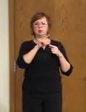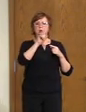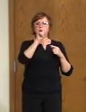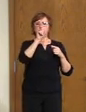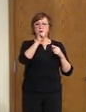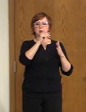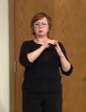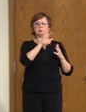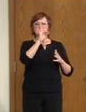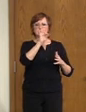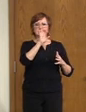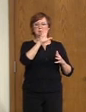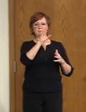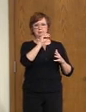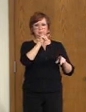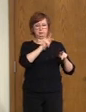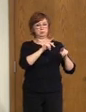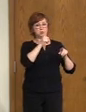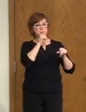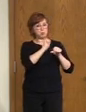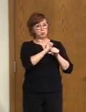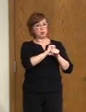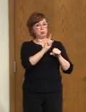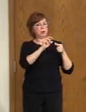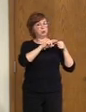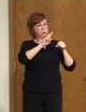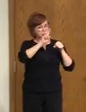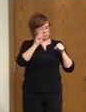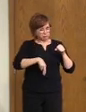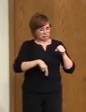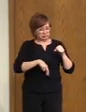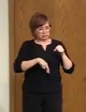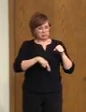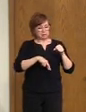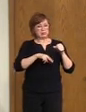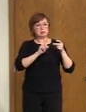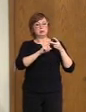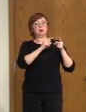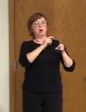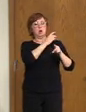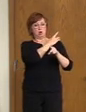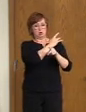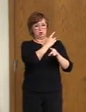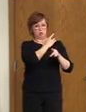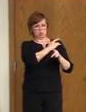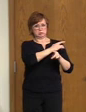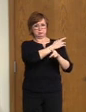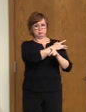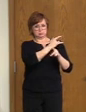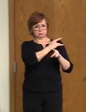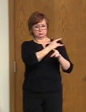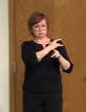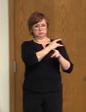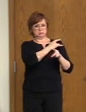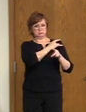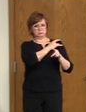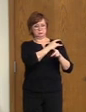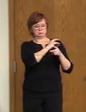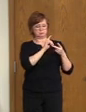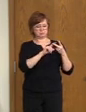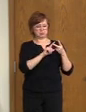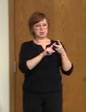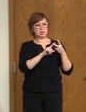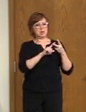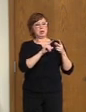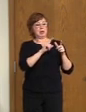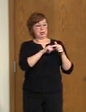inside acute care facilities in Regina as a start, and then moving into phase 1, which will begin in later December, which